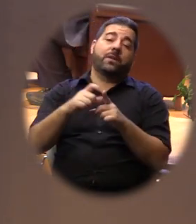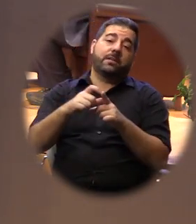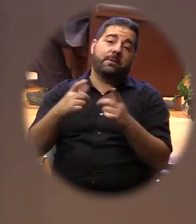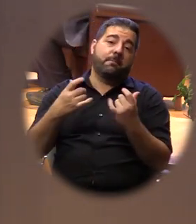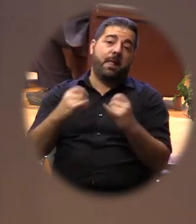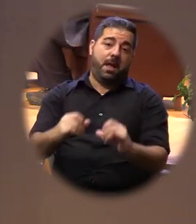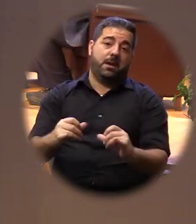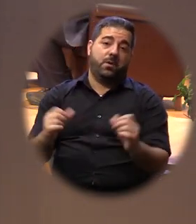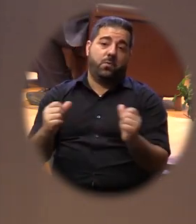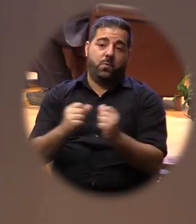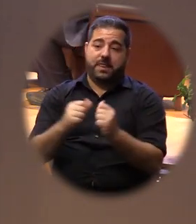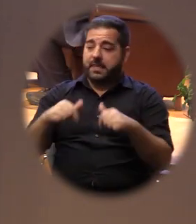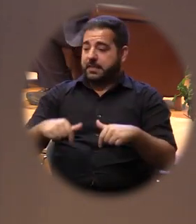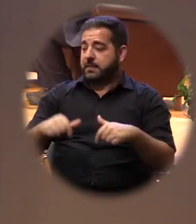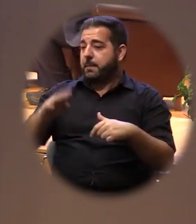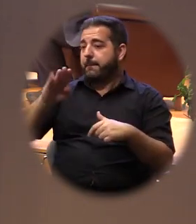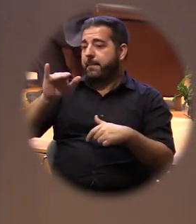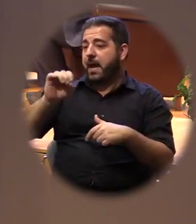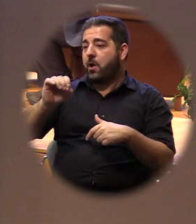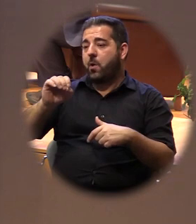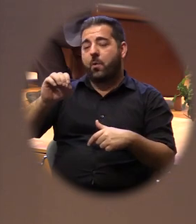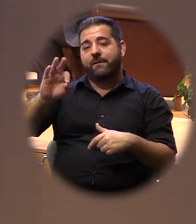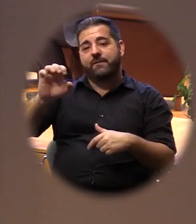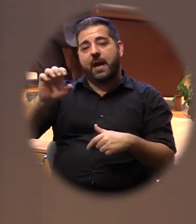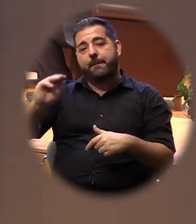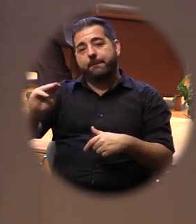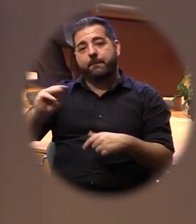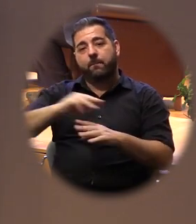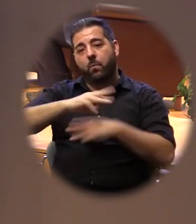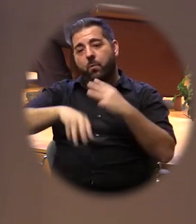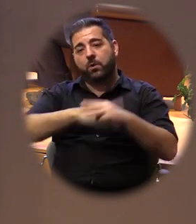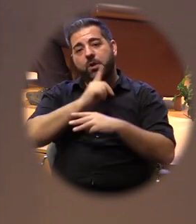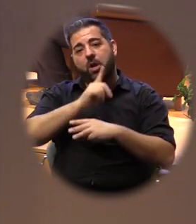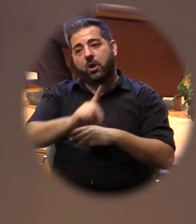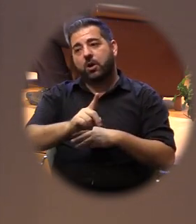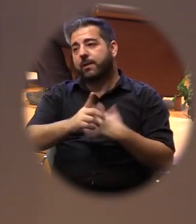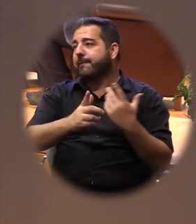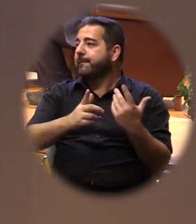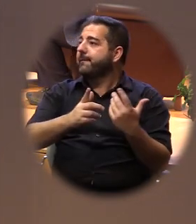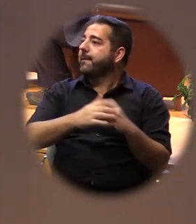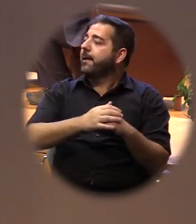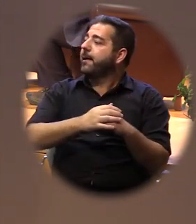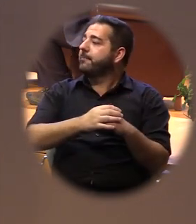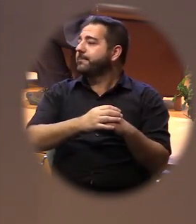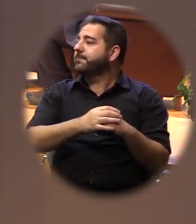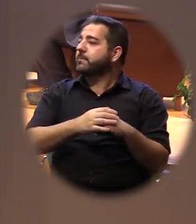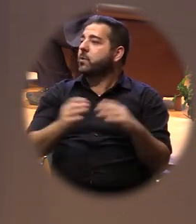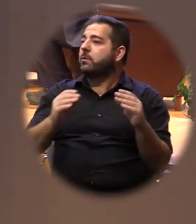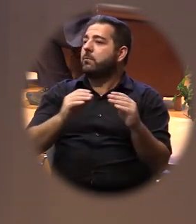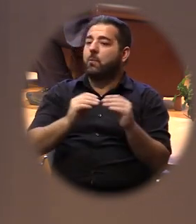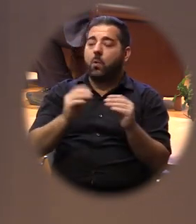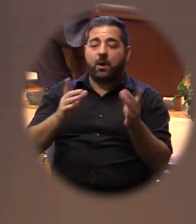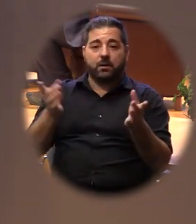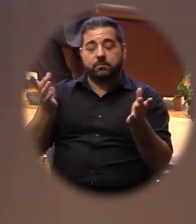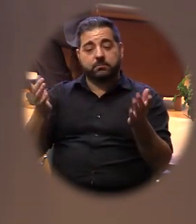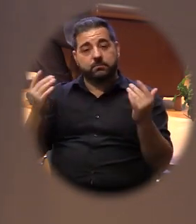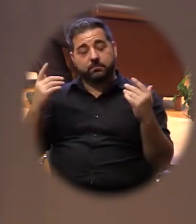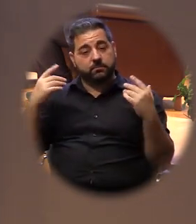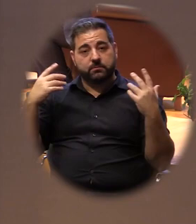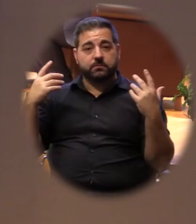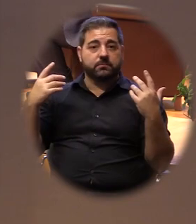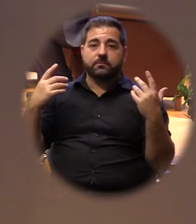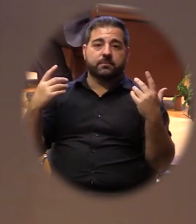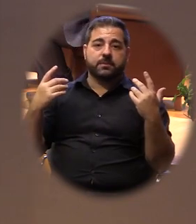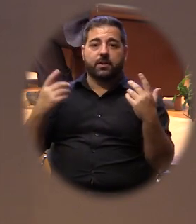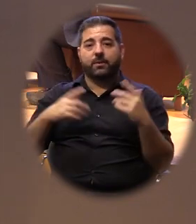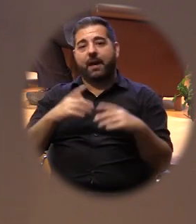in the sort of biofeminist world are even more horrific. Because